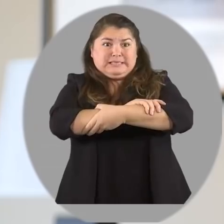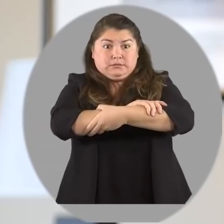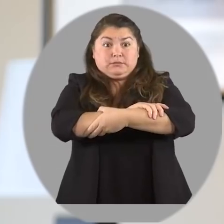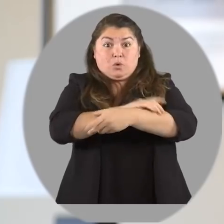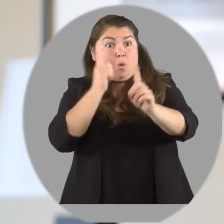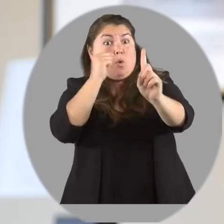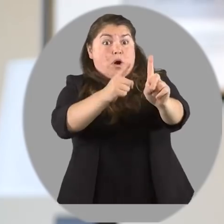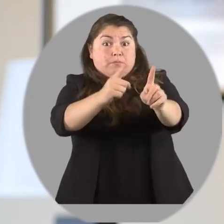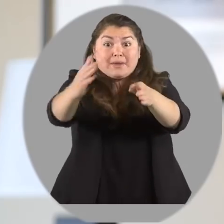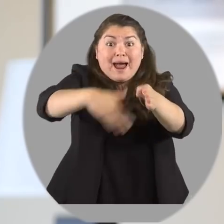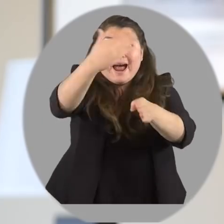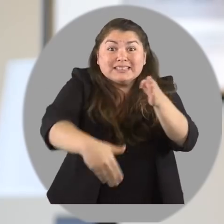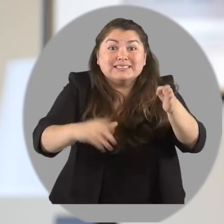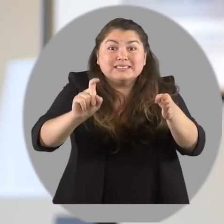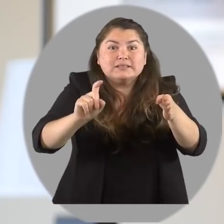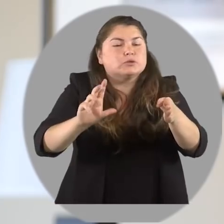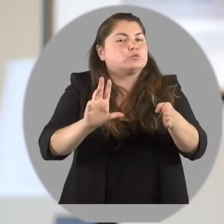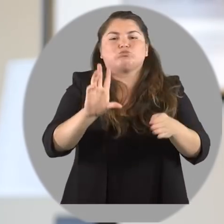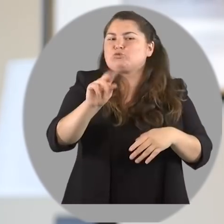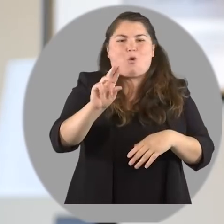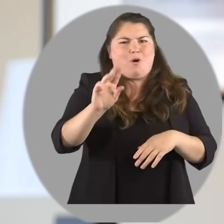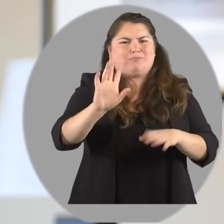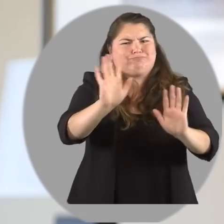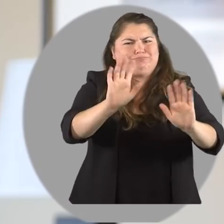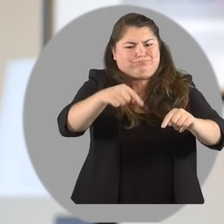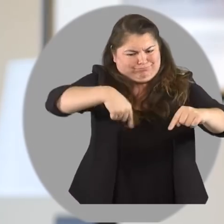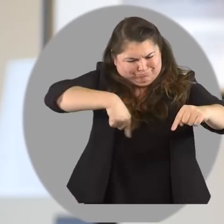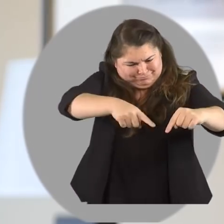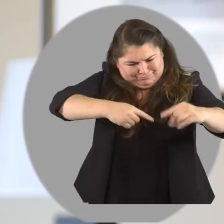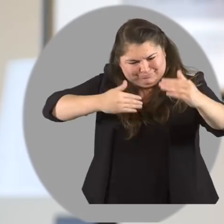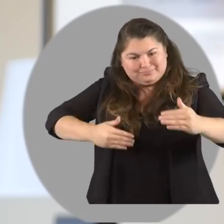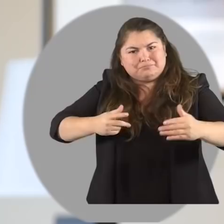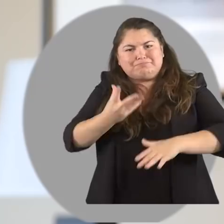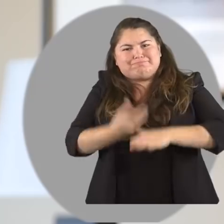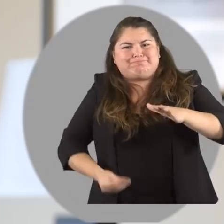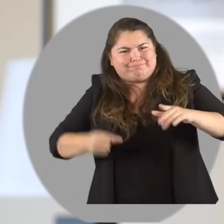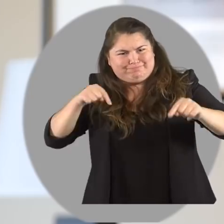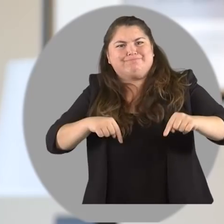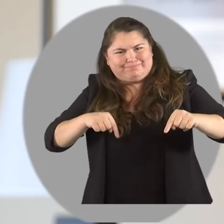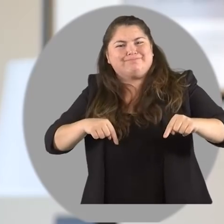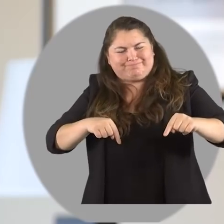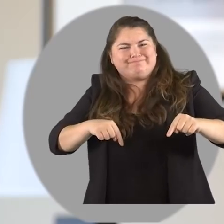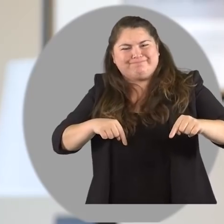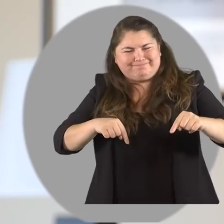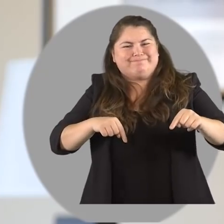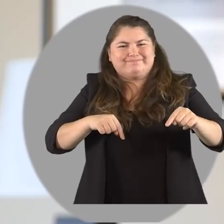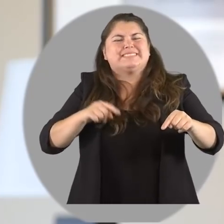reconciliation is an outcome. It's not, you're